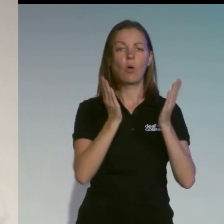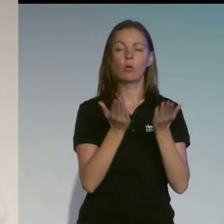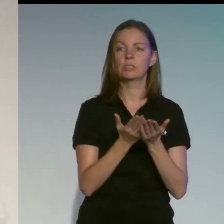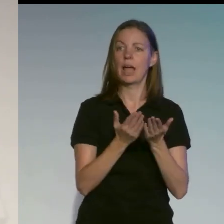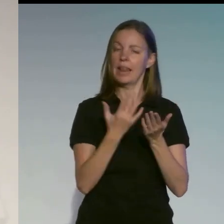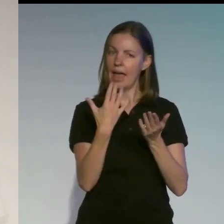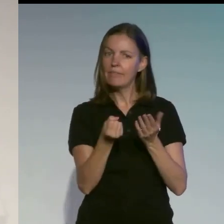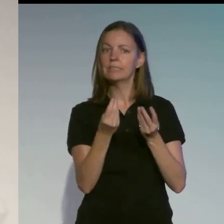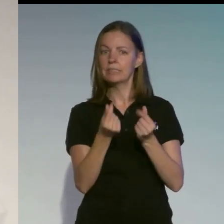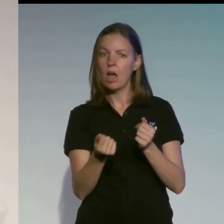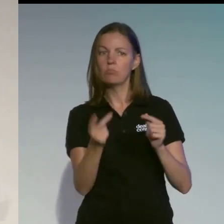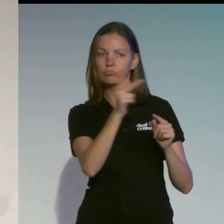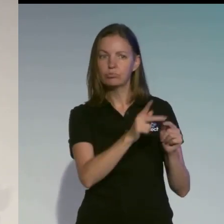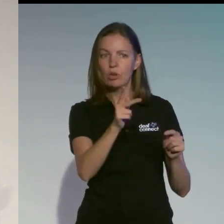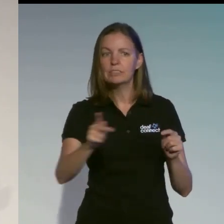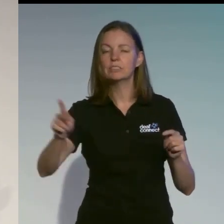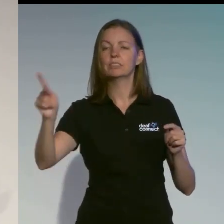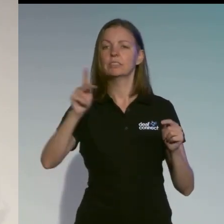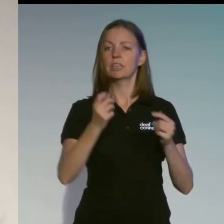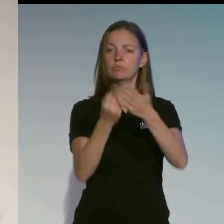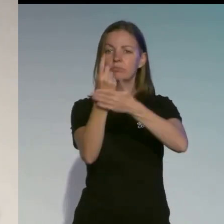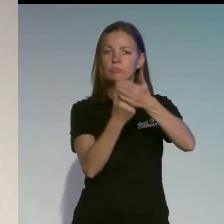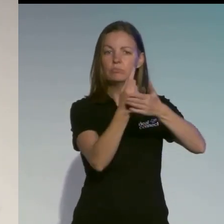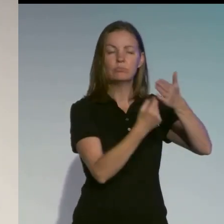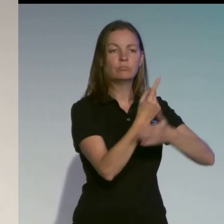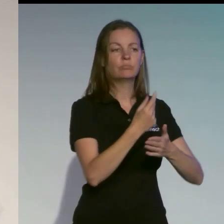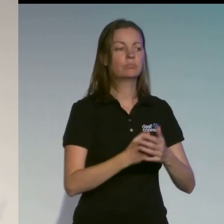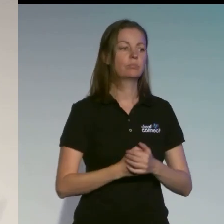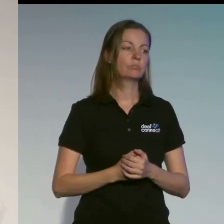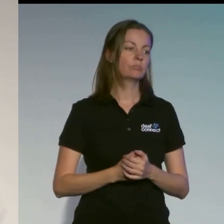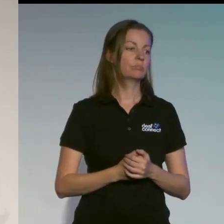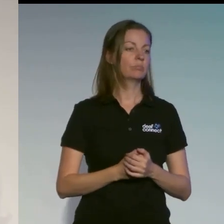are emerging. So I'll run through them three very quickly.